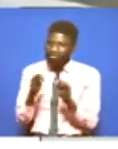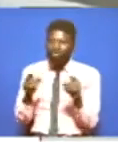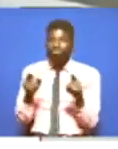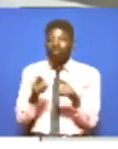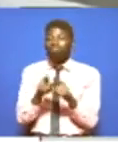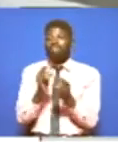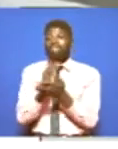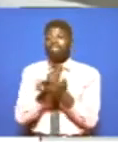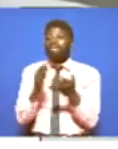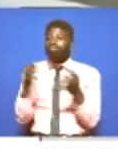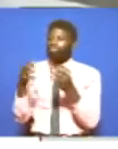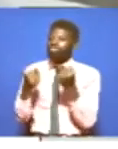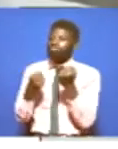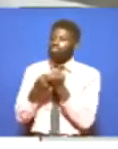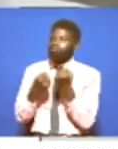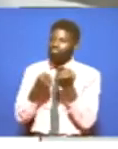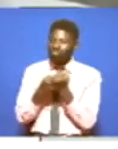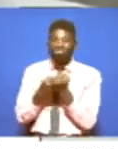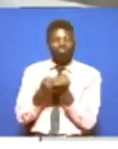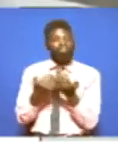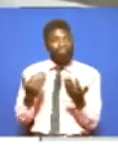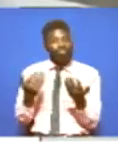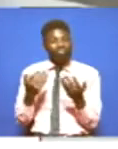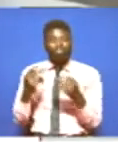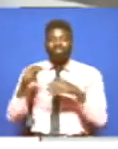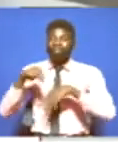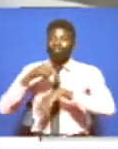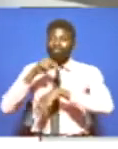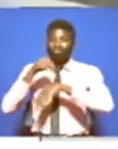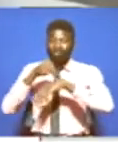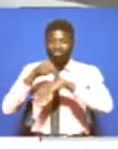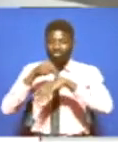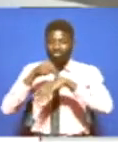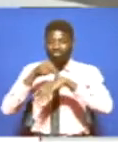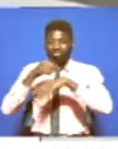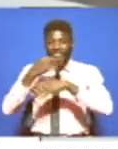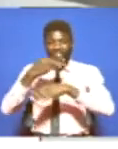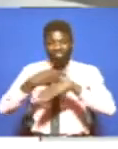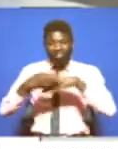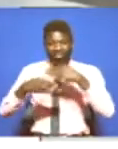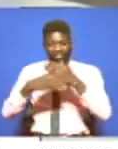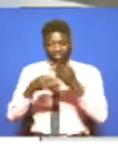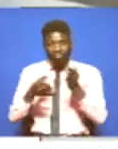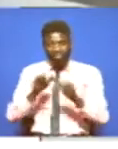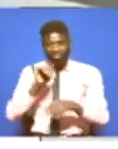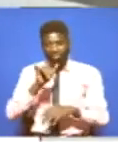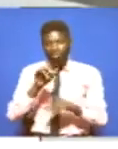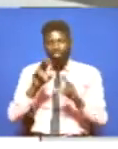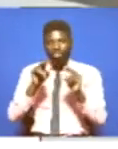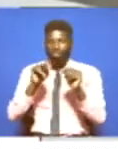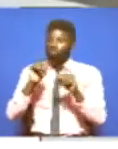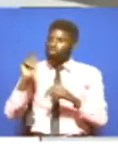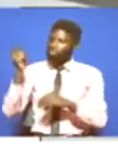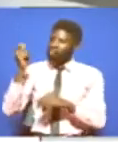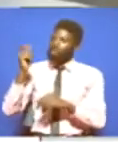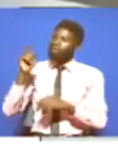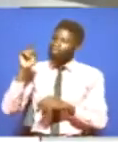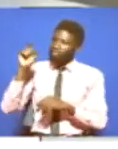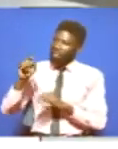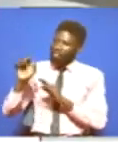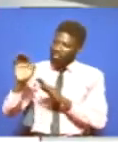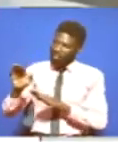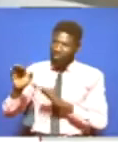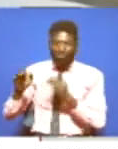their supporters and followers. Nations cannot be built that way. The president has to turn down, the Ruto has to